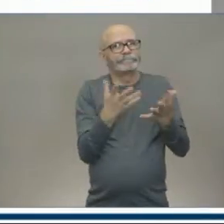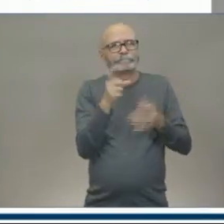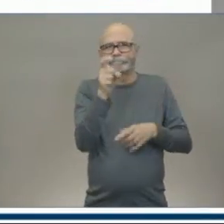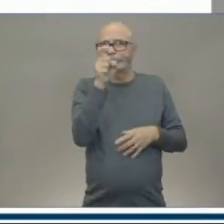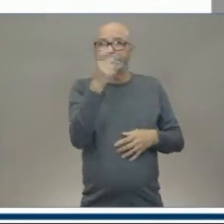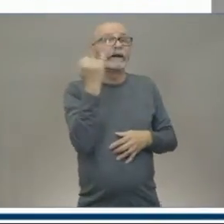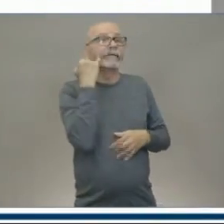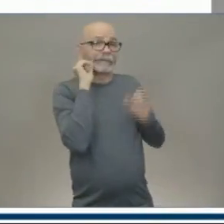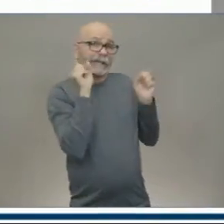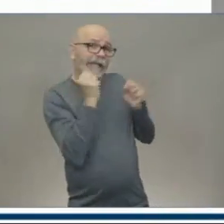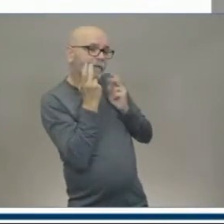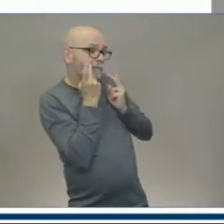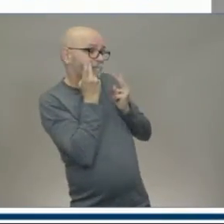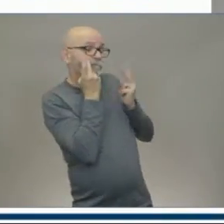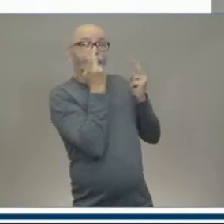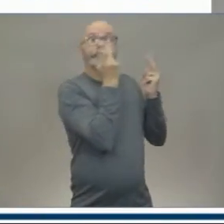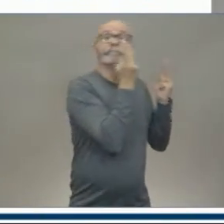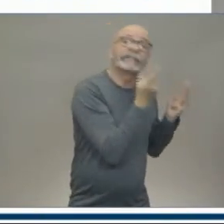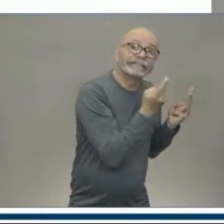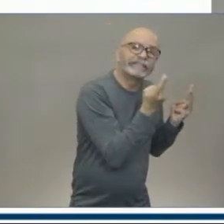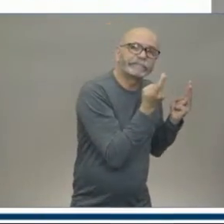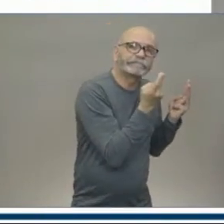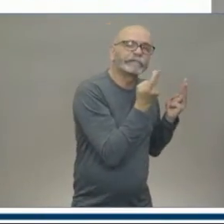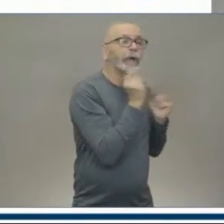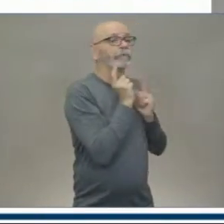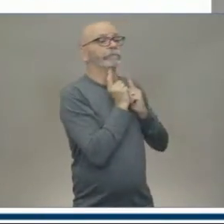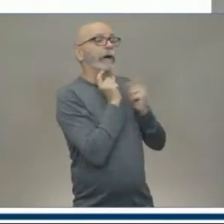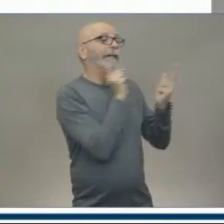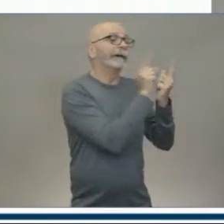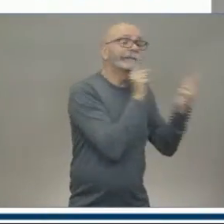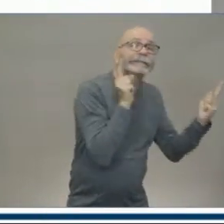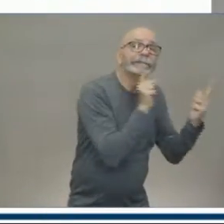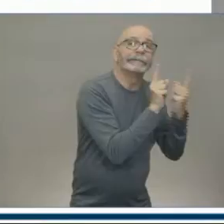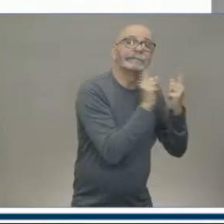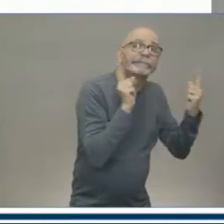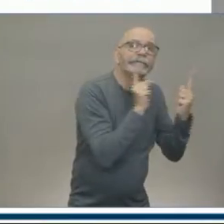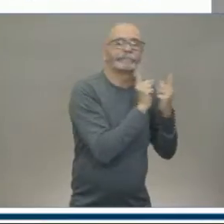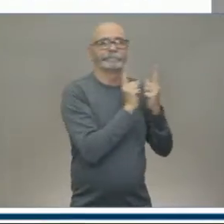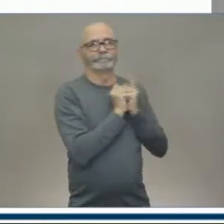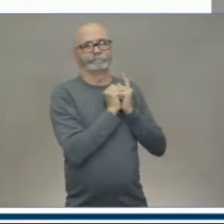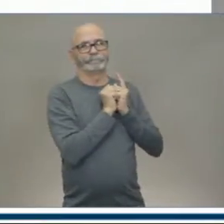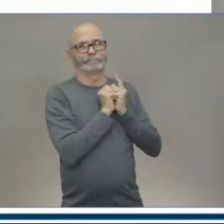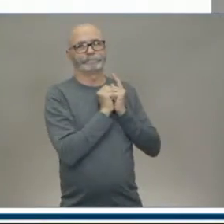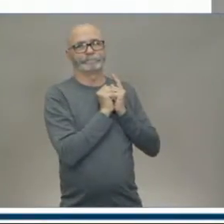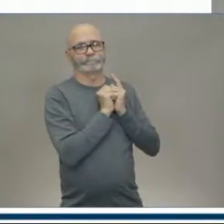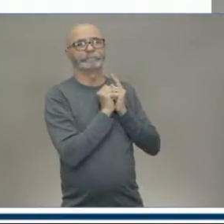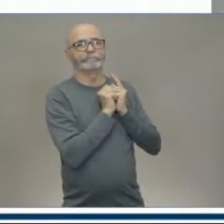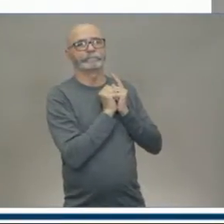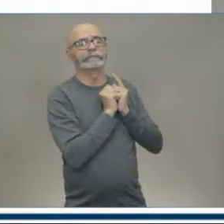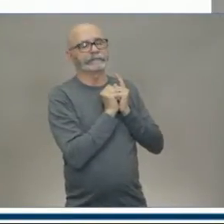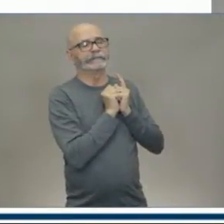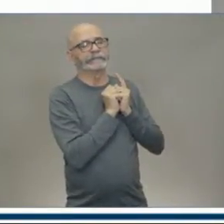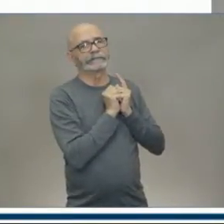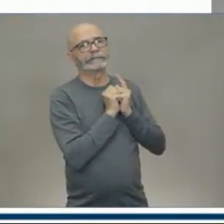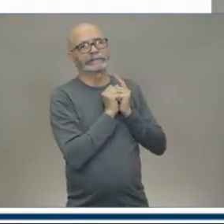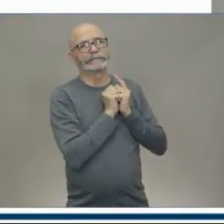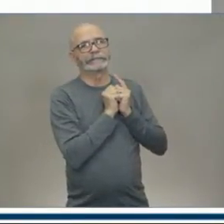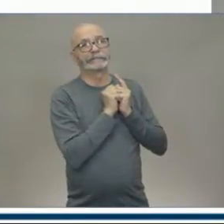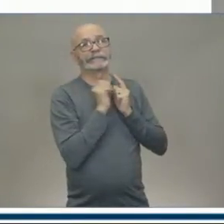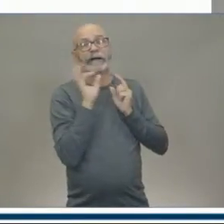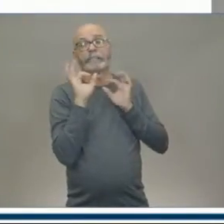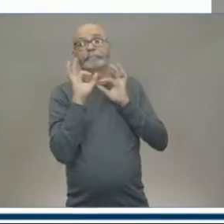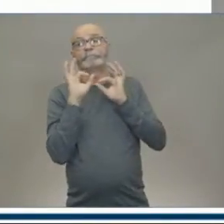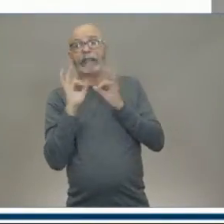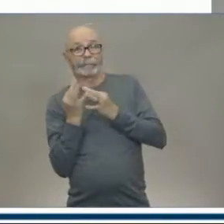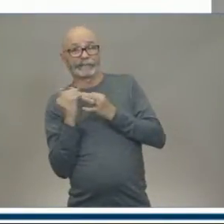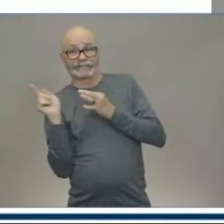social interaction, people coming into the long-term care facilities. We know that visits with family and social